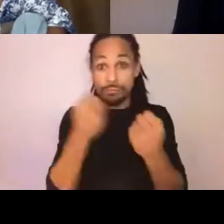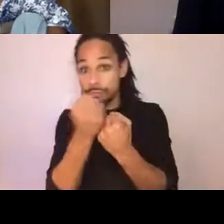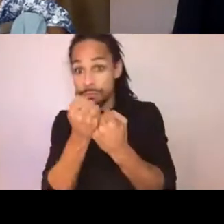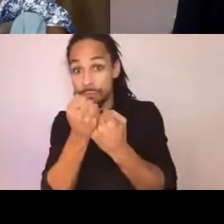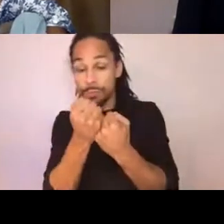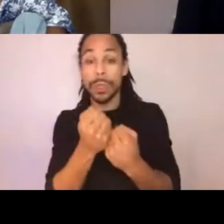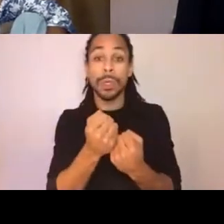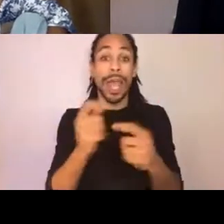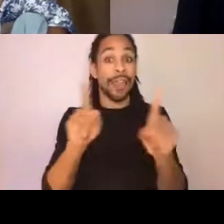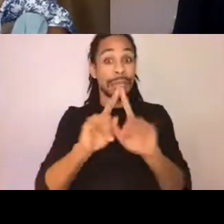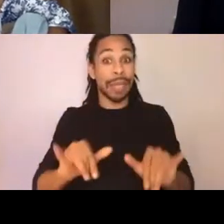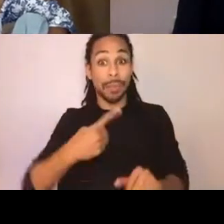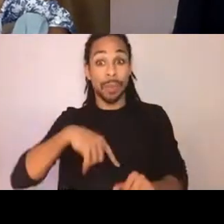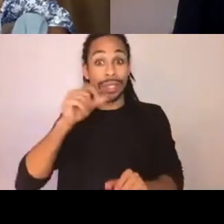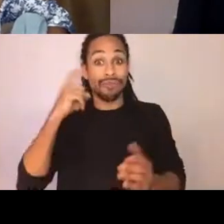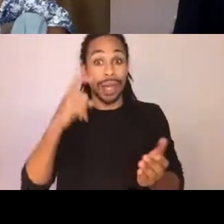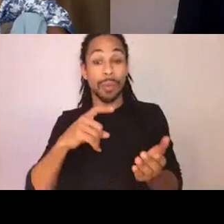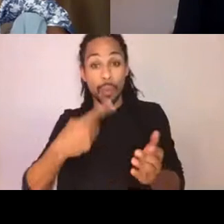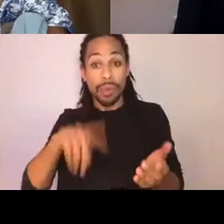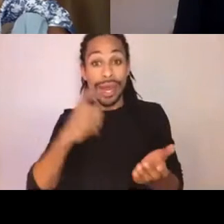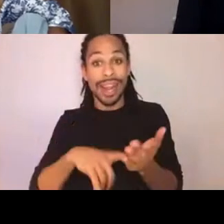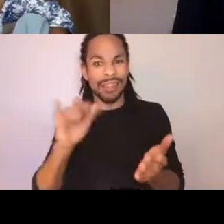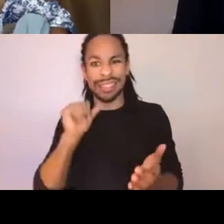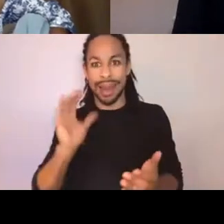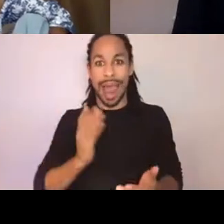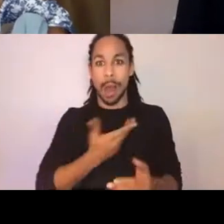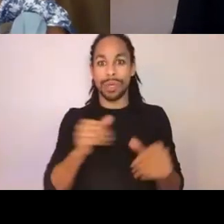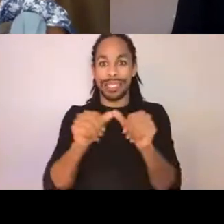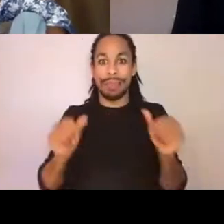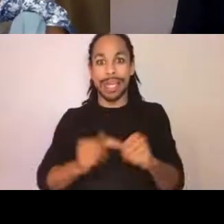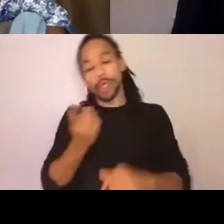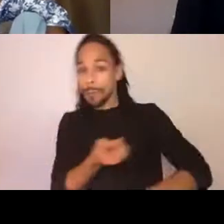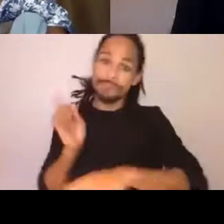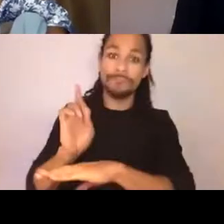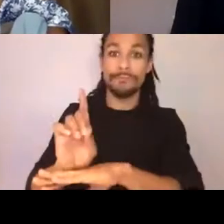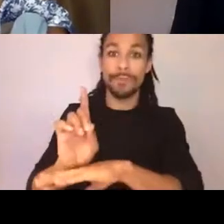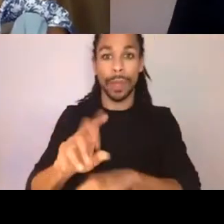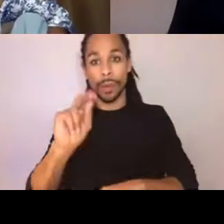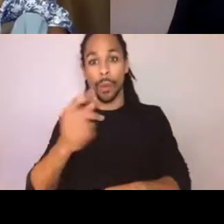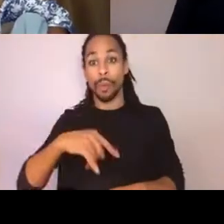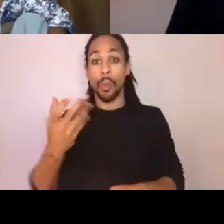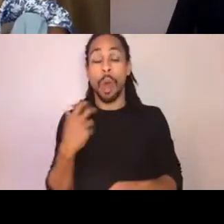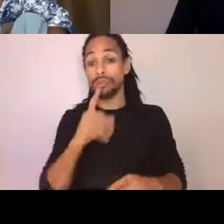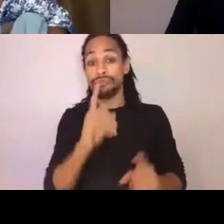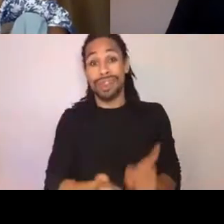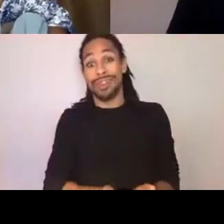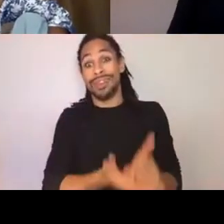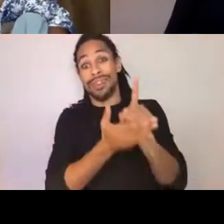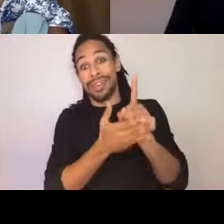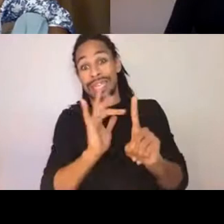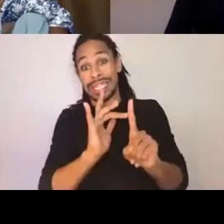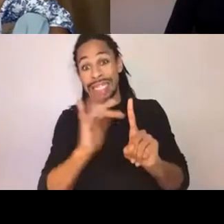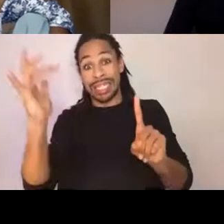this was not our space to take. This was, you know, we wanted to amplify the voices of the organizers on the